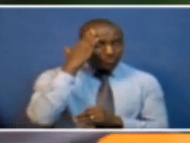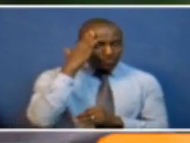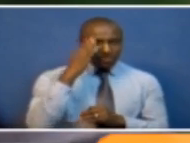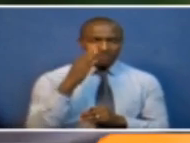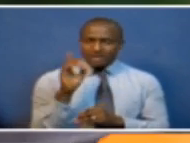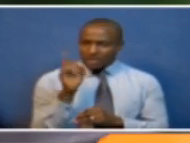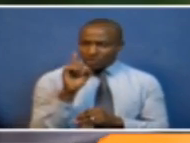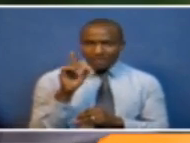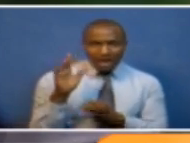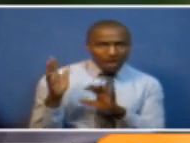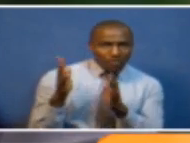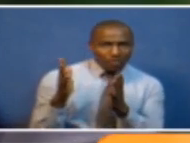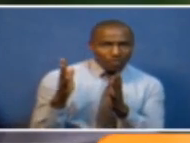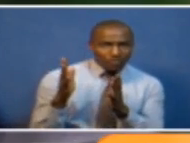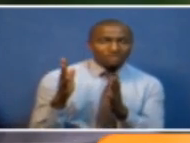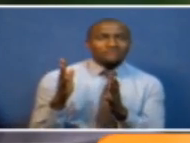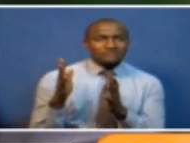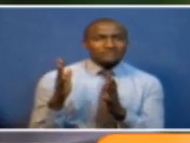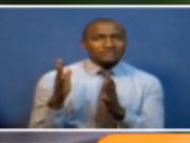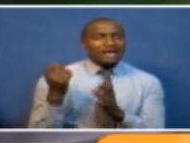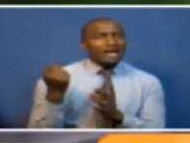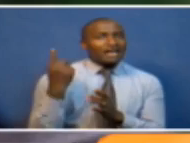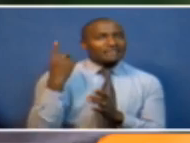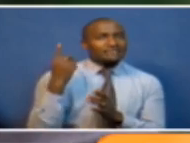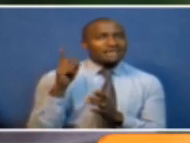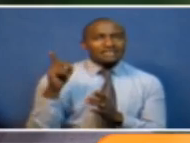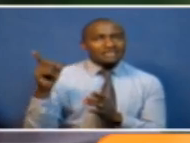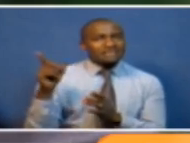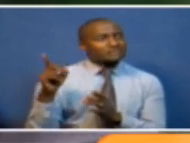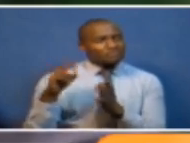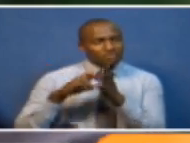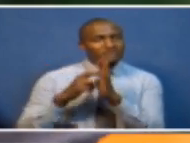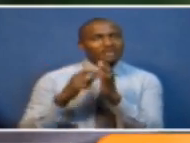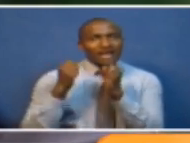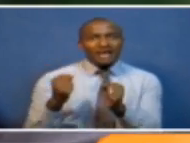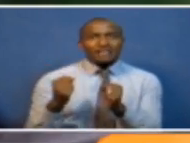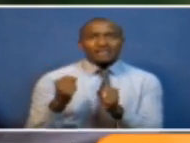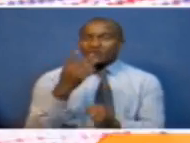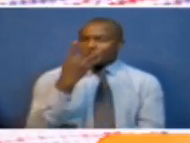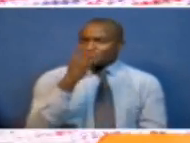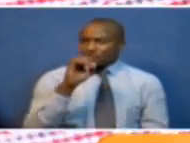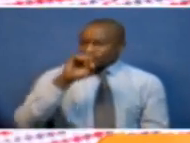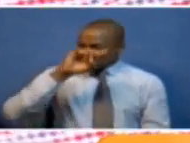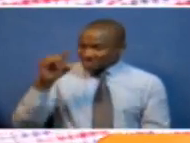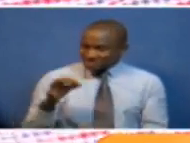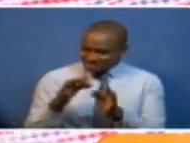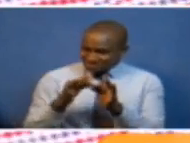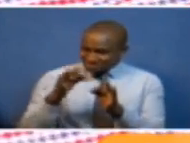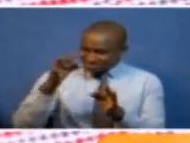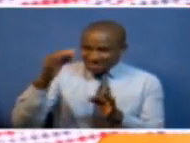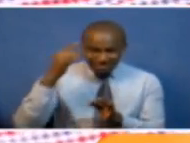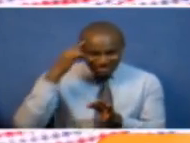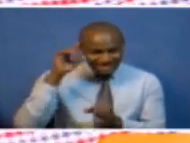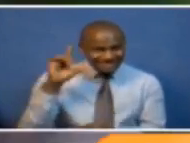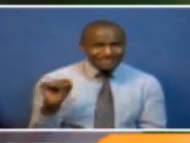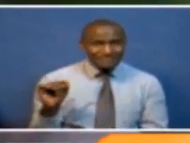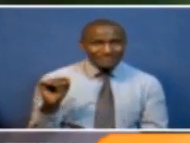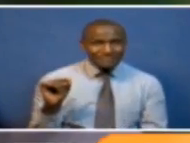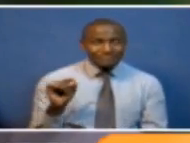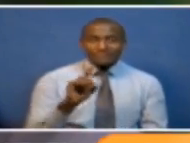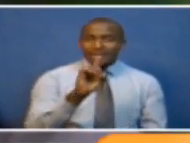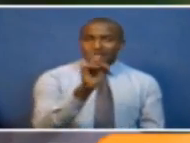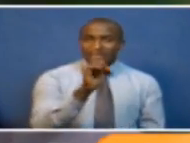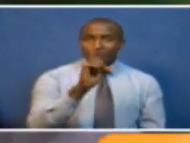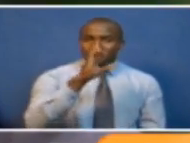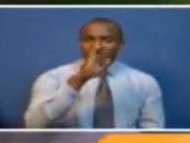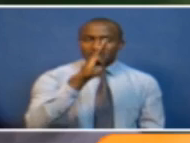Nairobi, it's difficult for them to understand the magnitude of this project. 40,000 acres, if you think about it. Nairobi CBD,